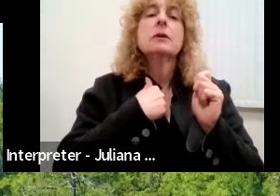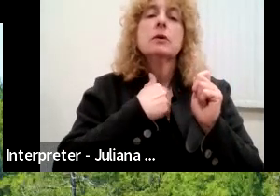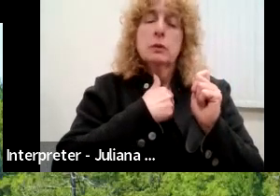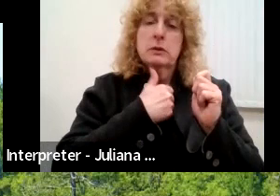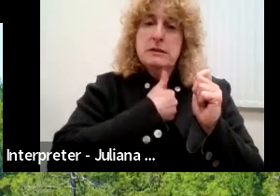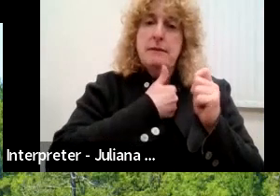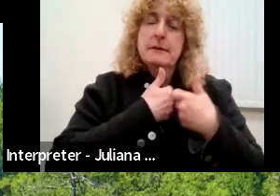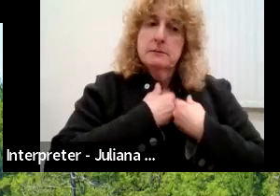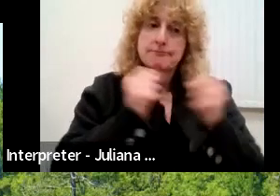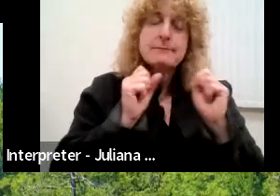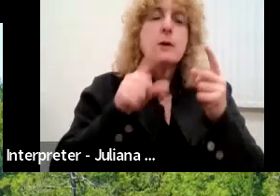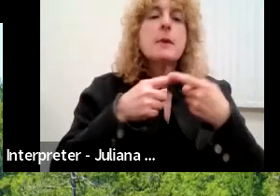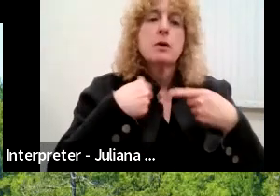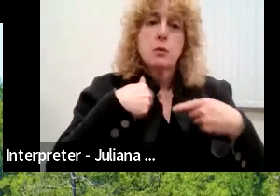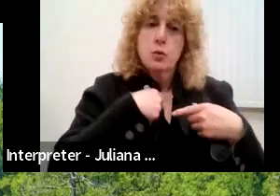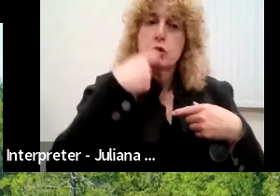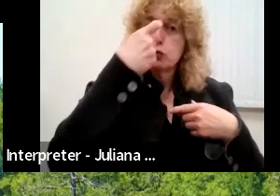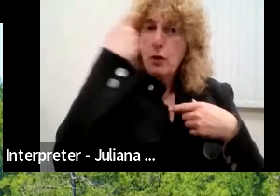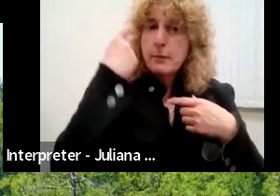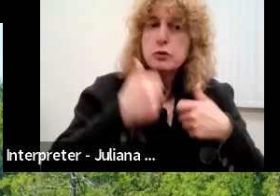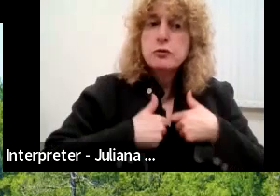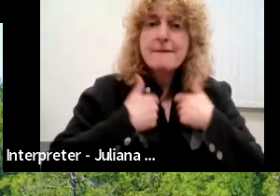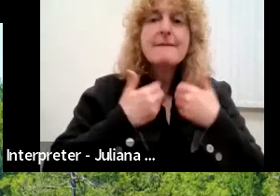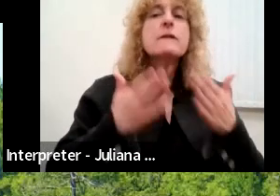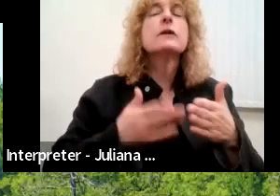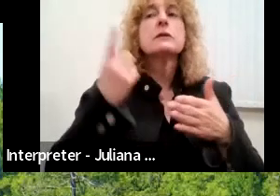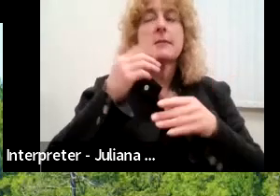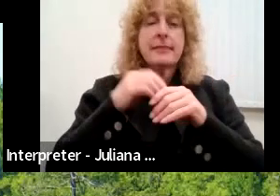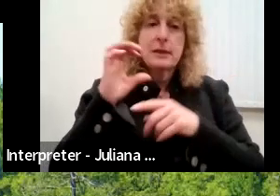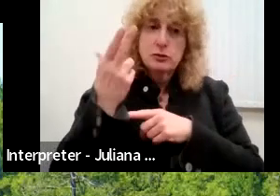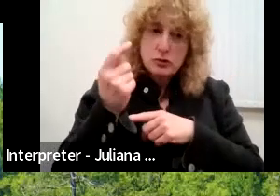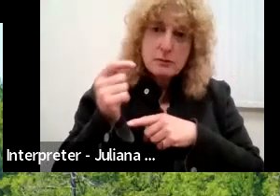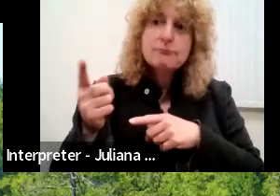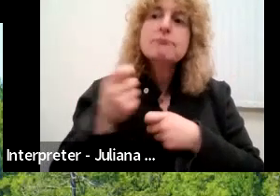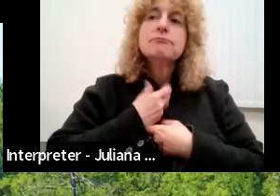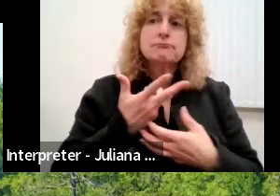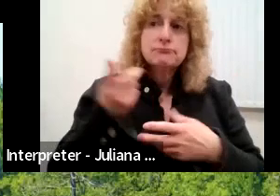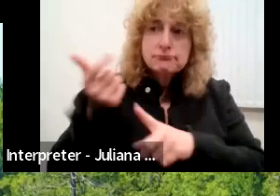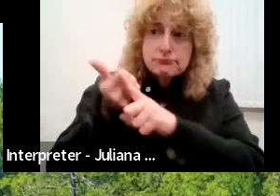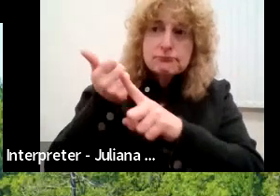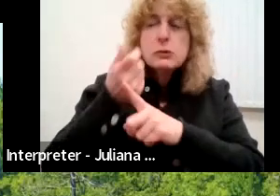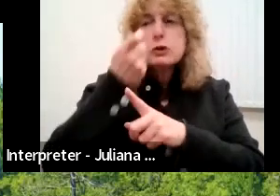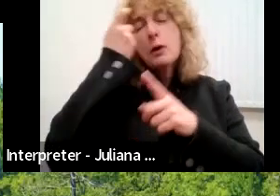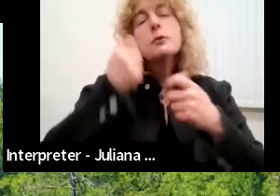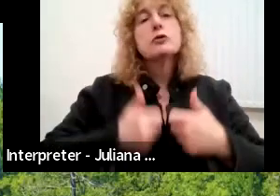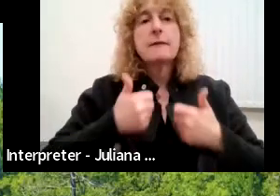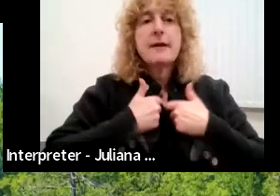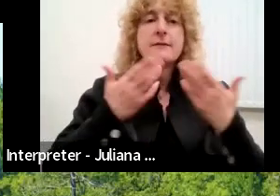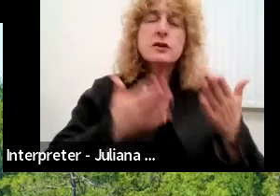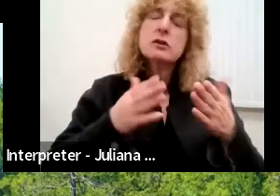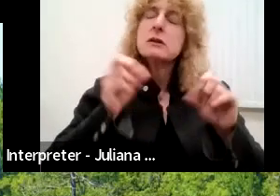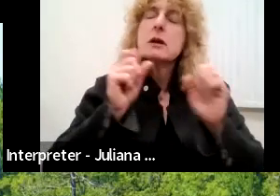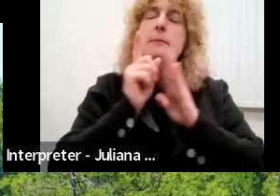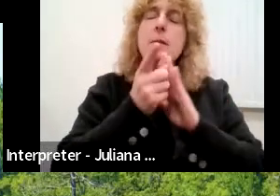about us being trauma survivors. Someone in the chat has disclosed that they are a trauma survivor themselves. So just take a moment to look